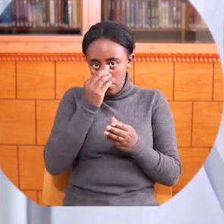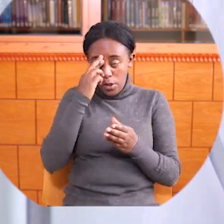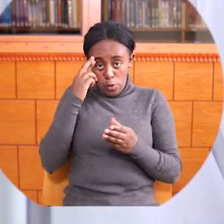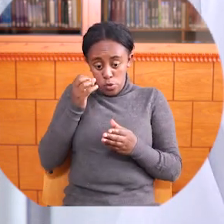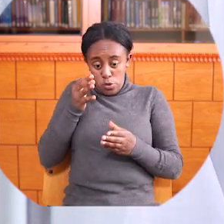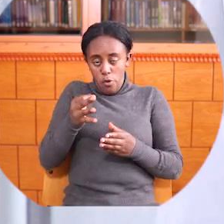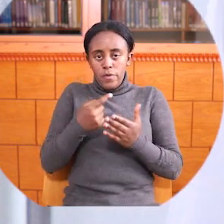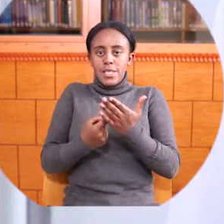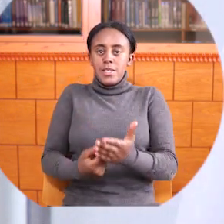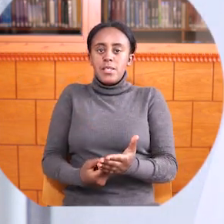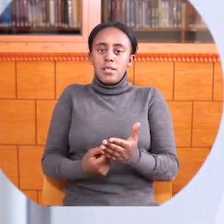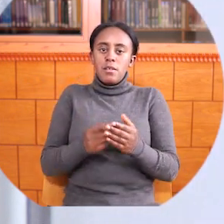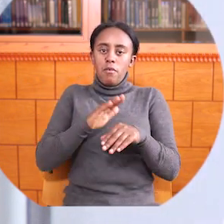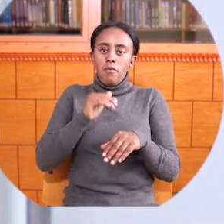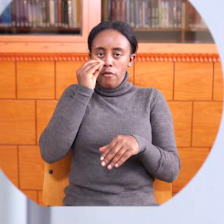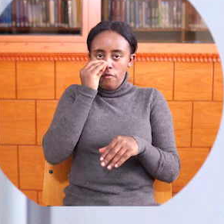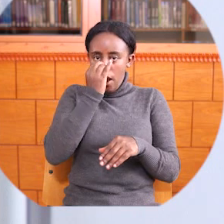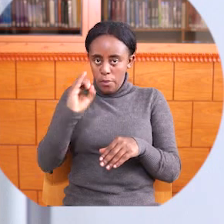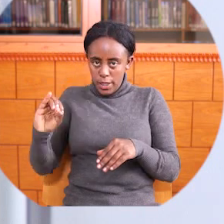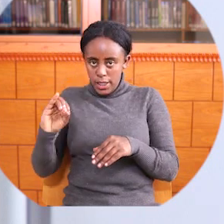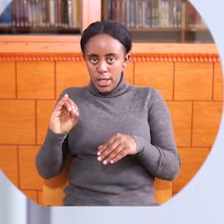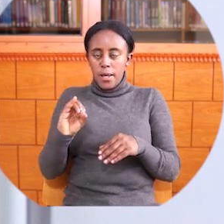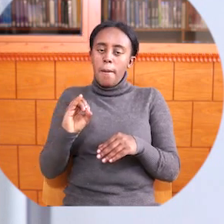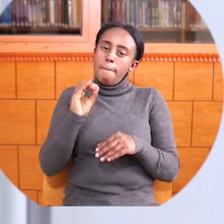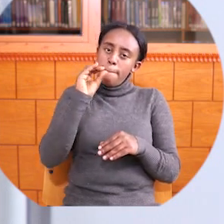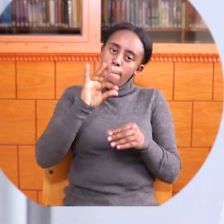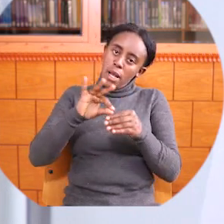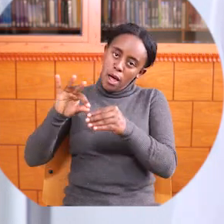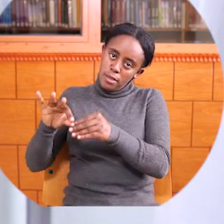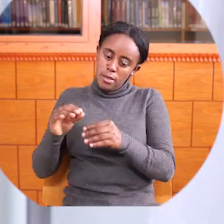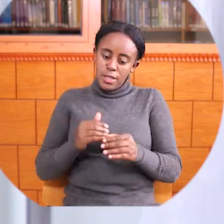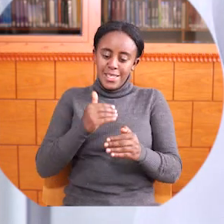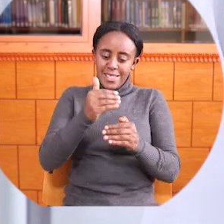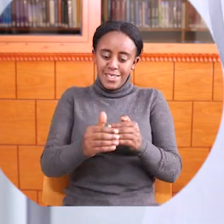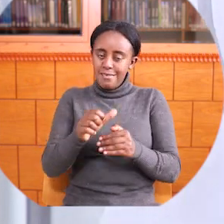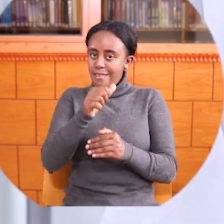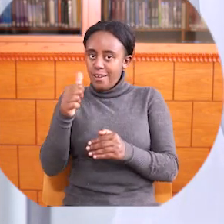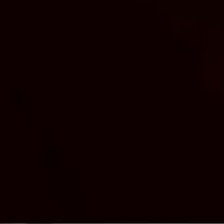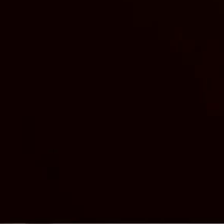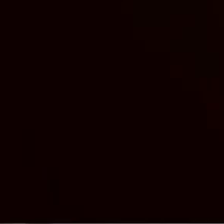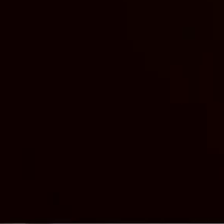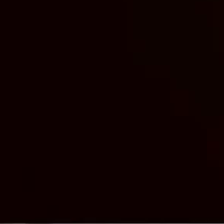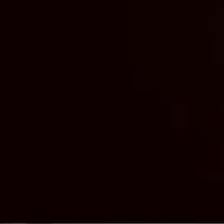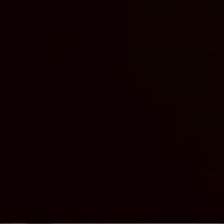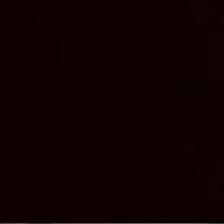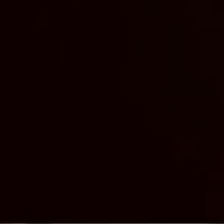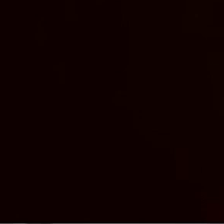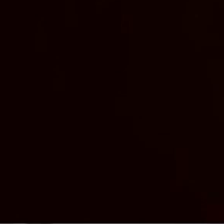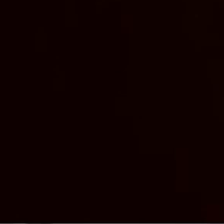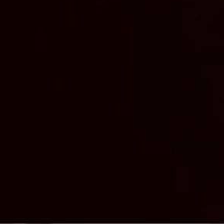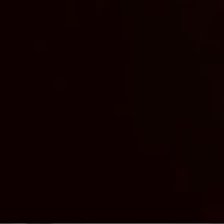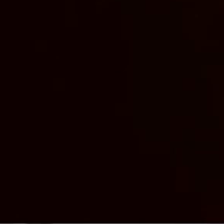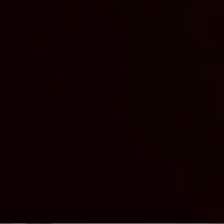of this, they are called flowering plants. Then, the another characteristic of